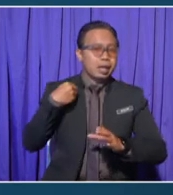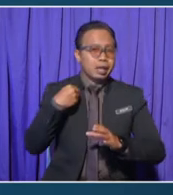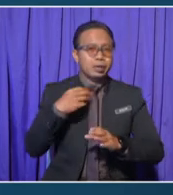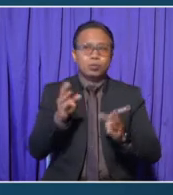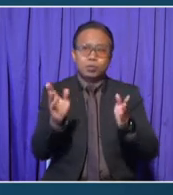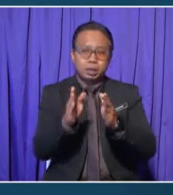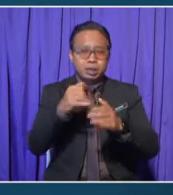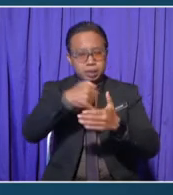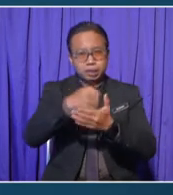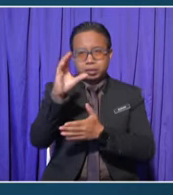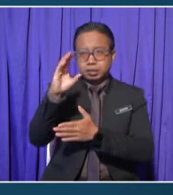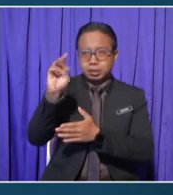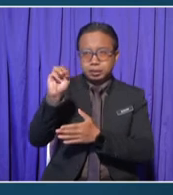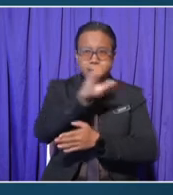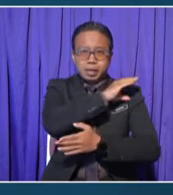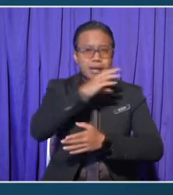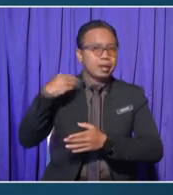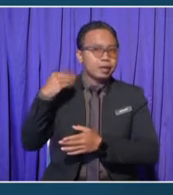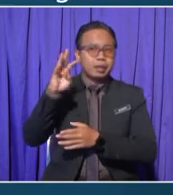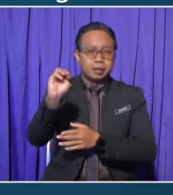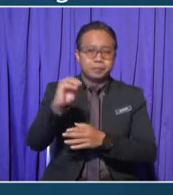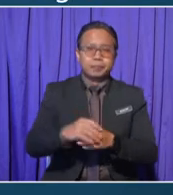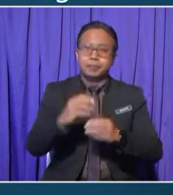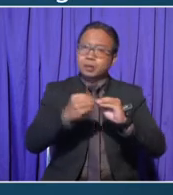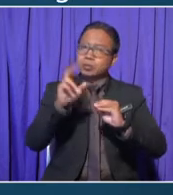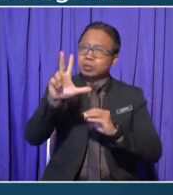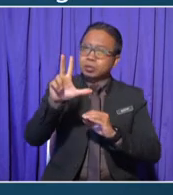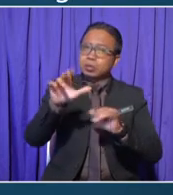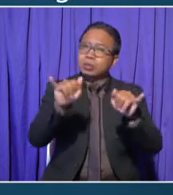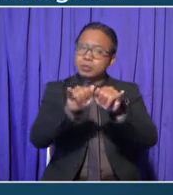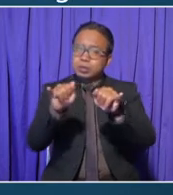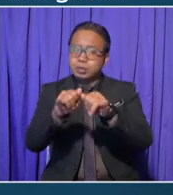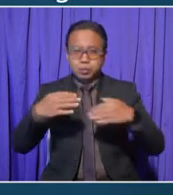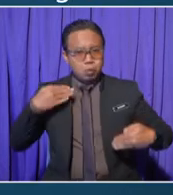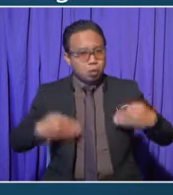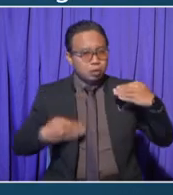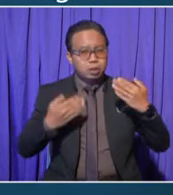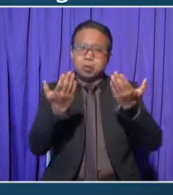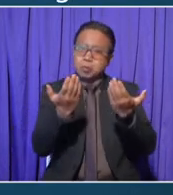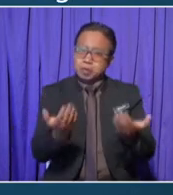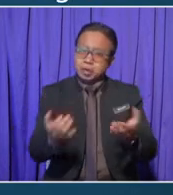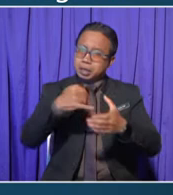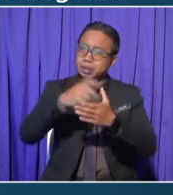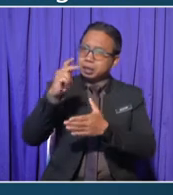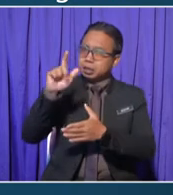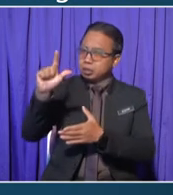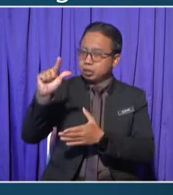centimeter and meter. Number 3, measure body weight in kilogram.